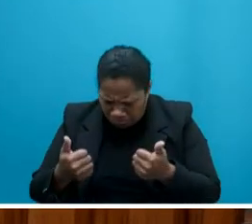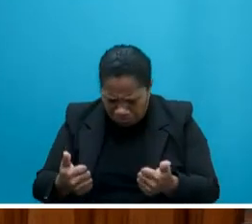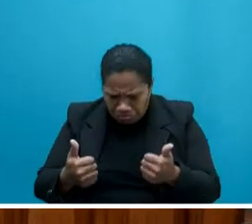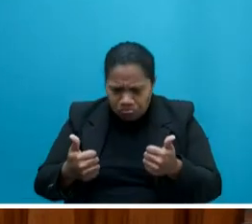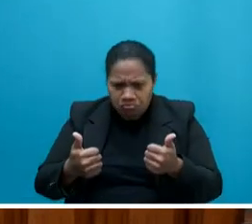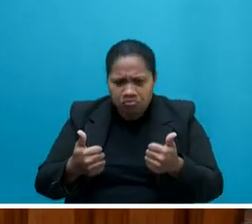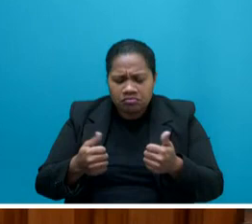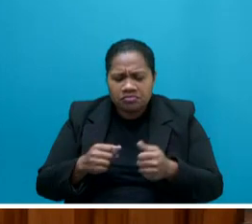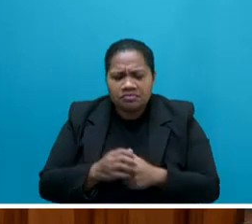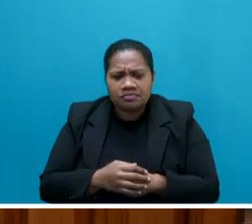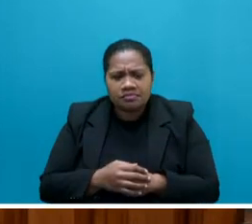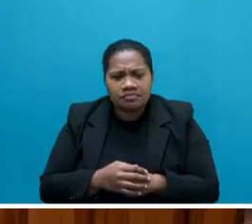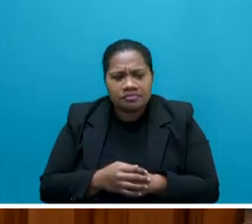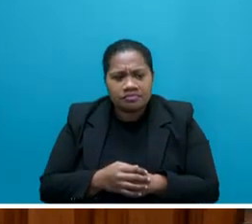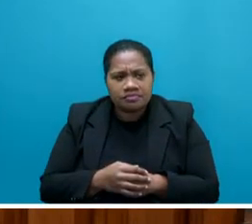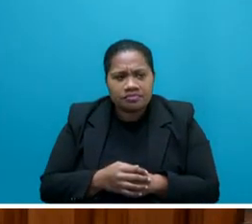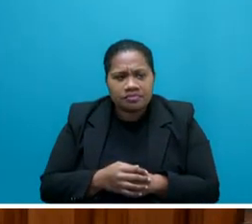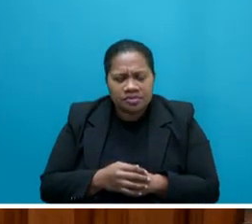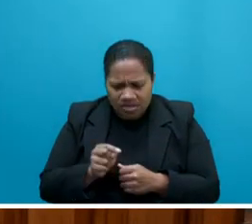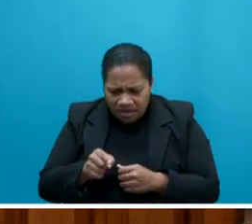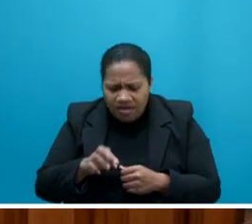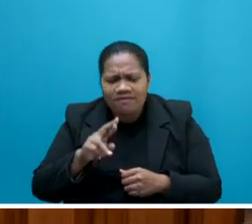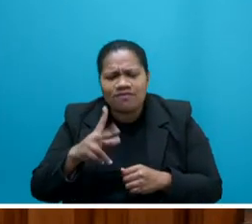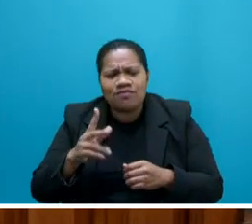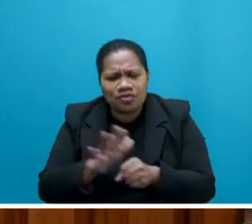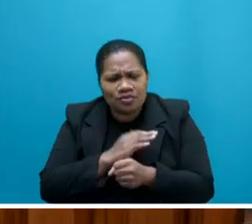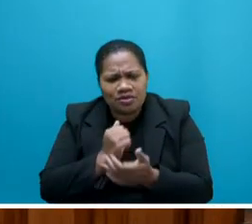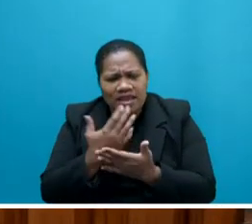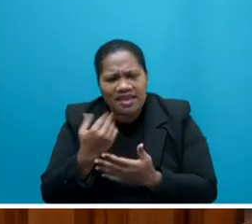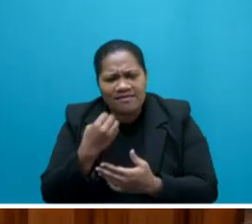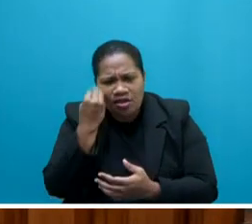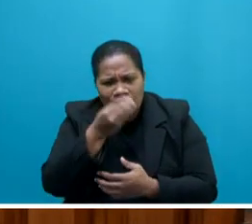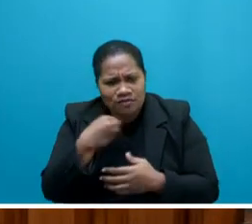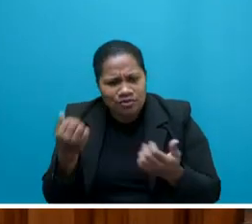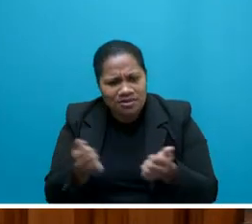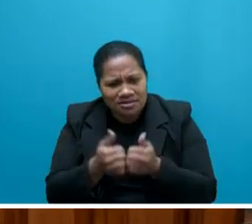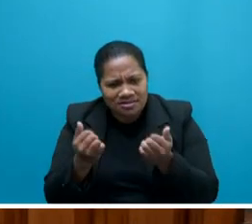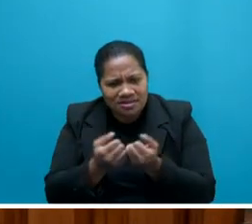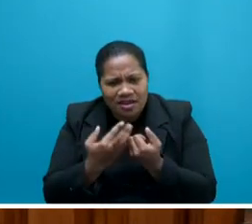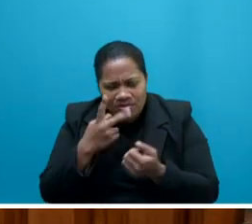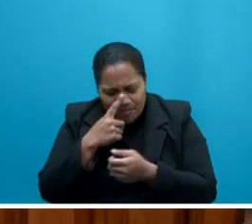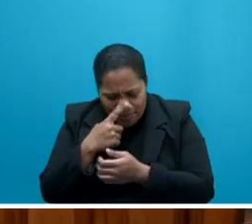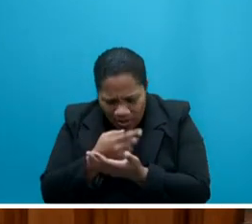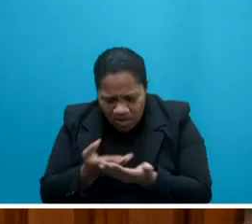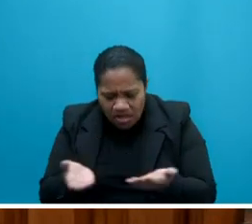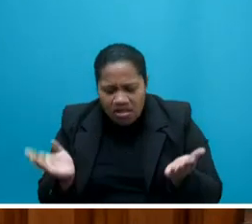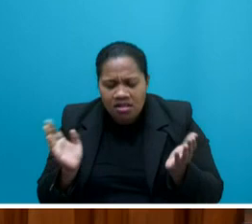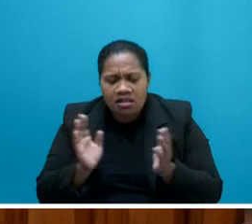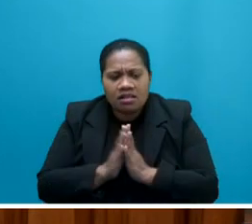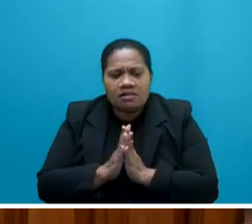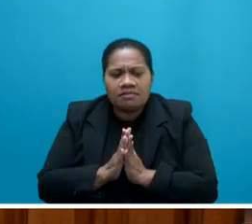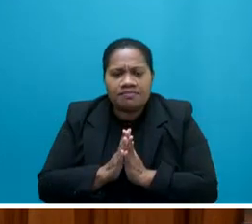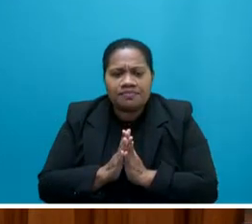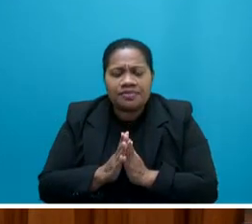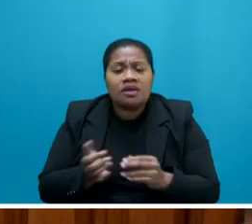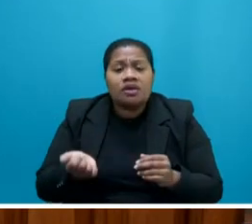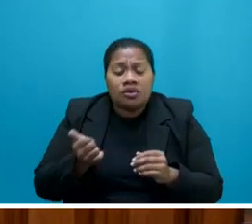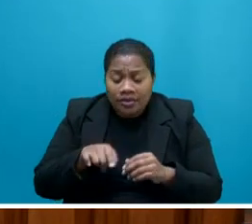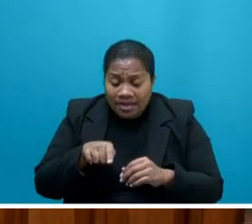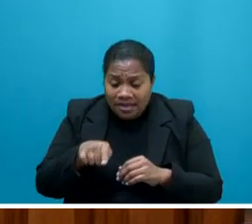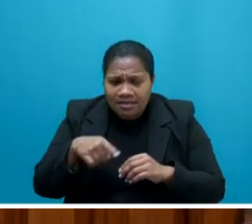to ensure food security. Mr. Speaker, sir, thanking and endorsing the comments made by my